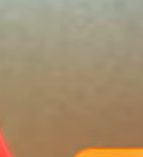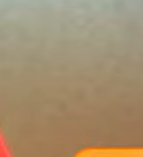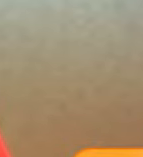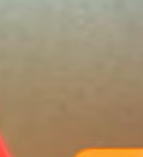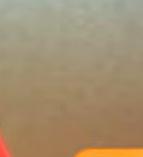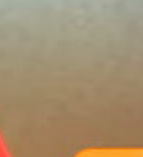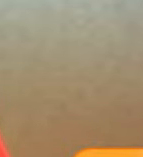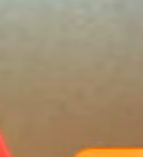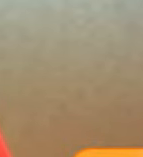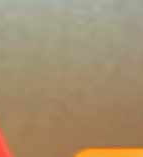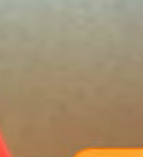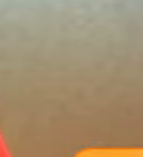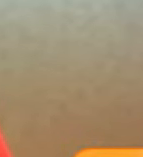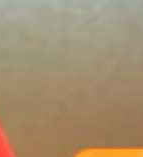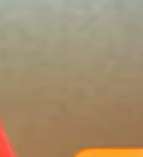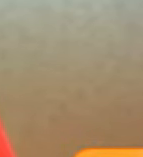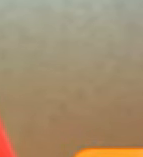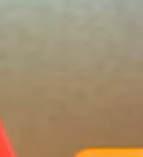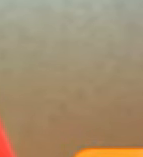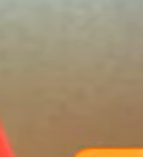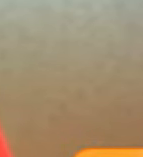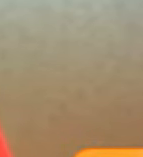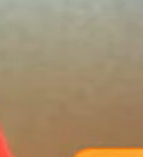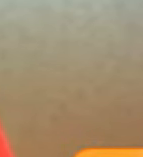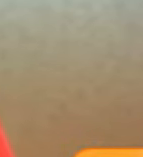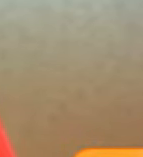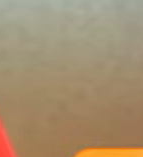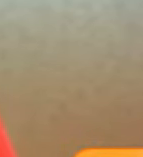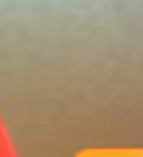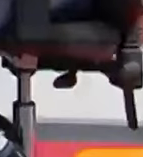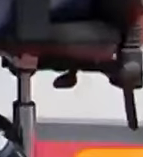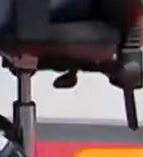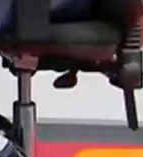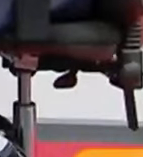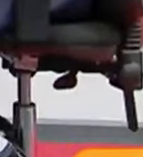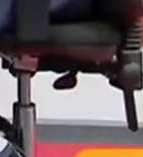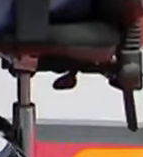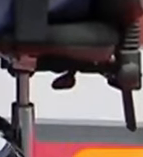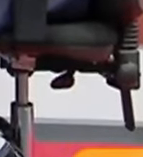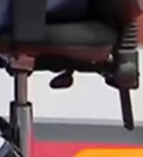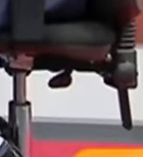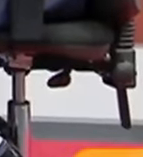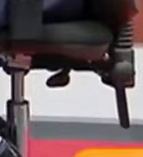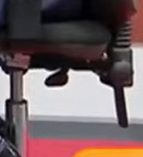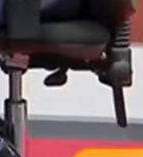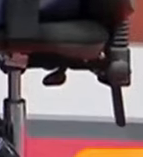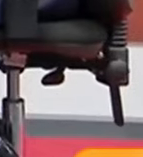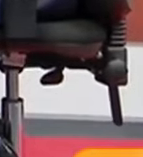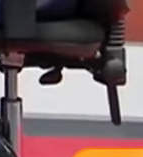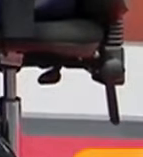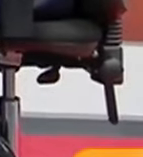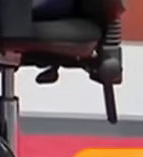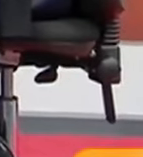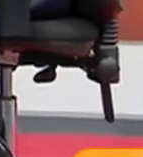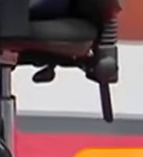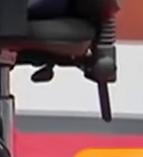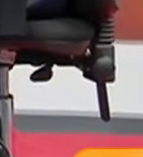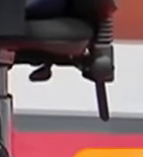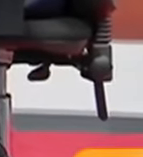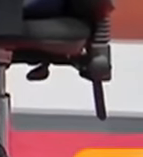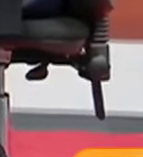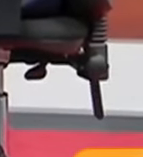NHIF CEO as the acting CEO. Acting CEO. Yeah. But you don't have the staff. We do not have staff, but